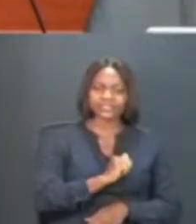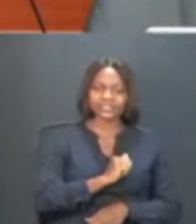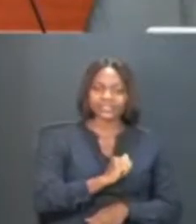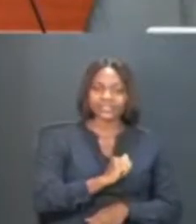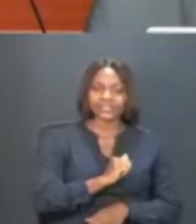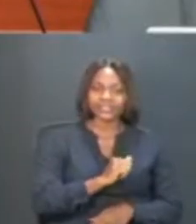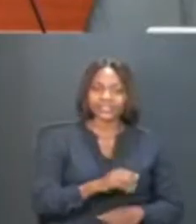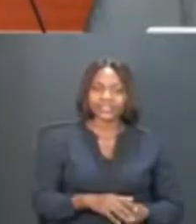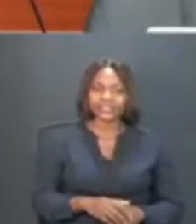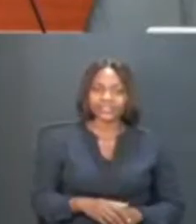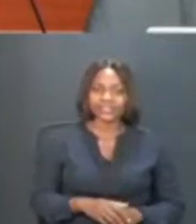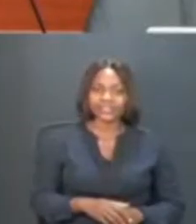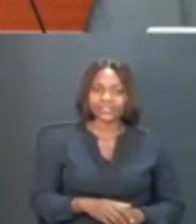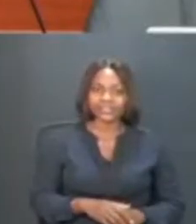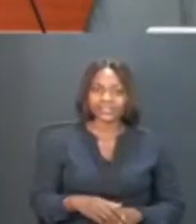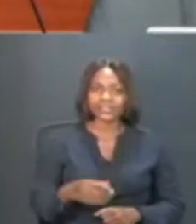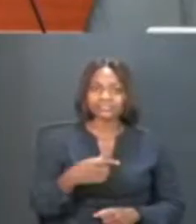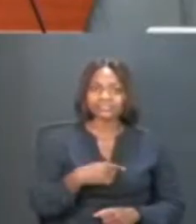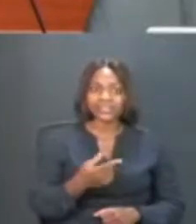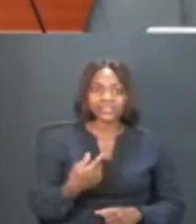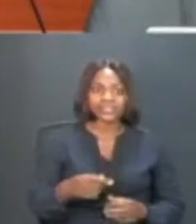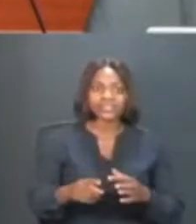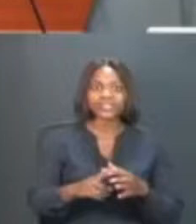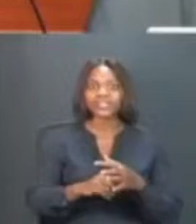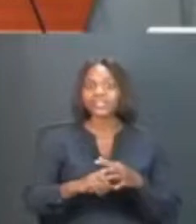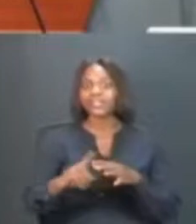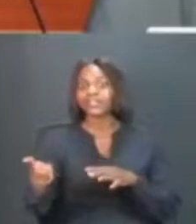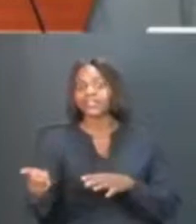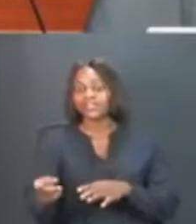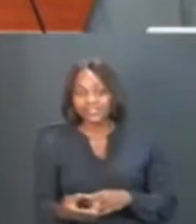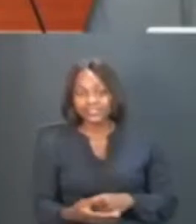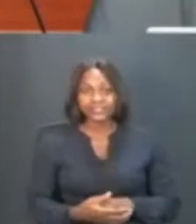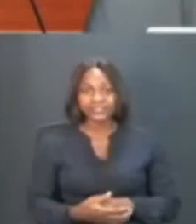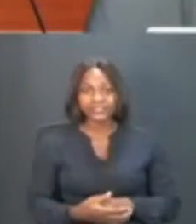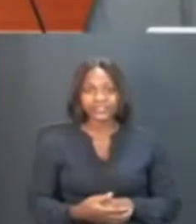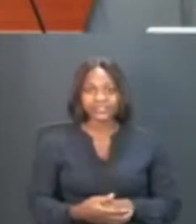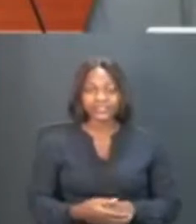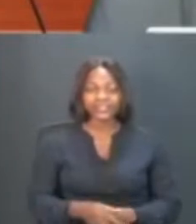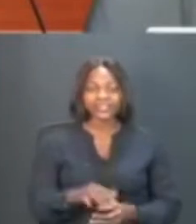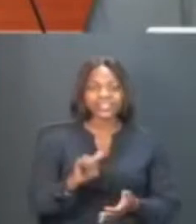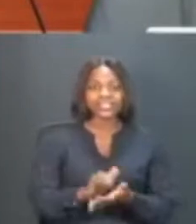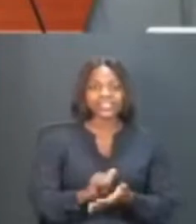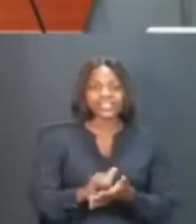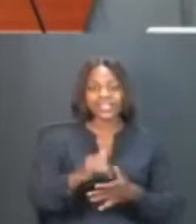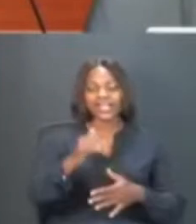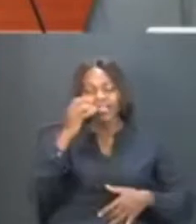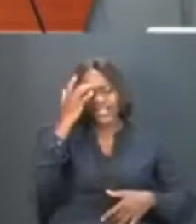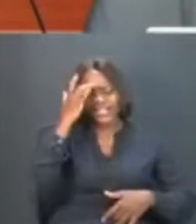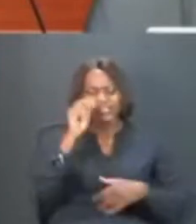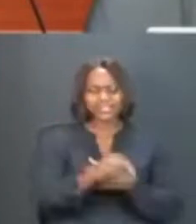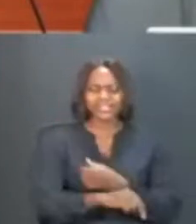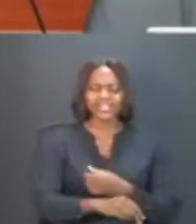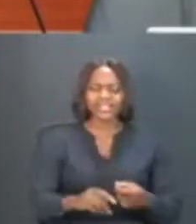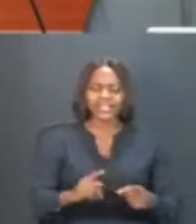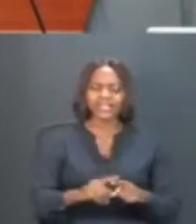particular disease, but that disease is prevalent in this country. So why should I live there? Then I decided to come back